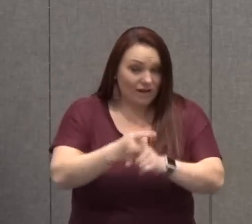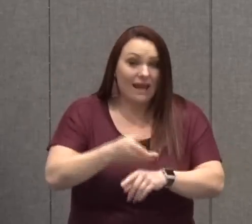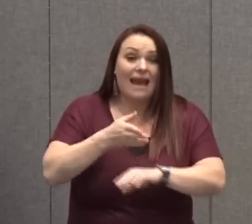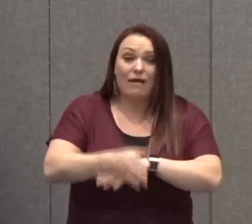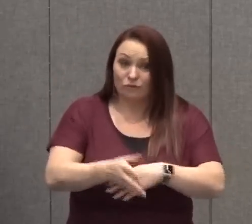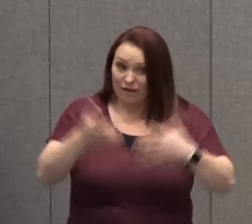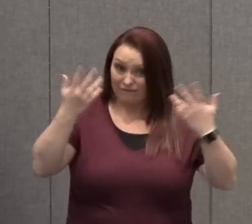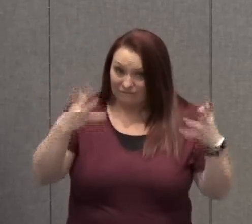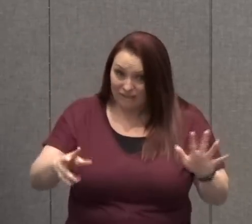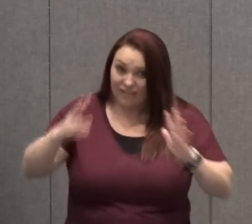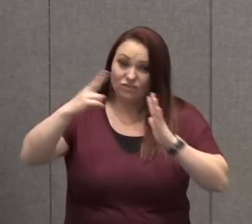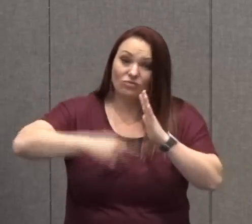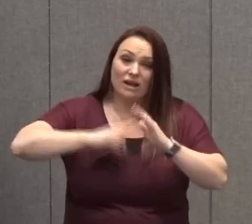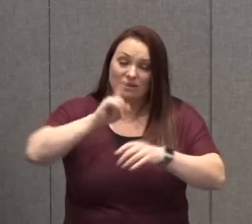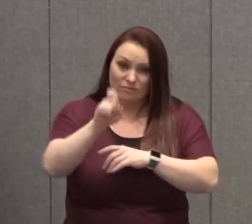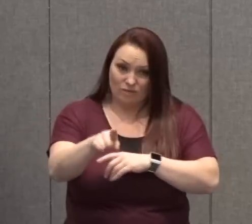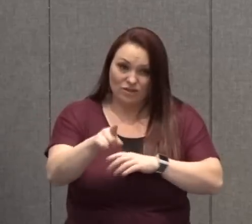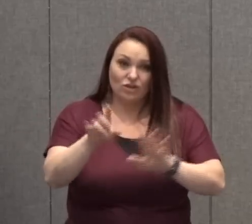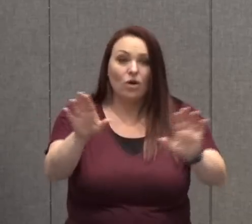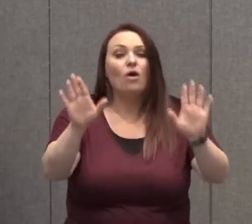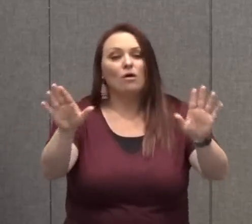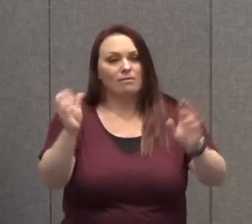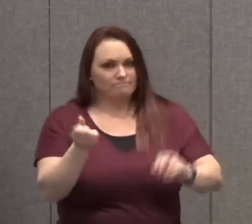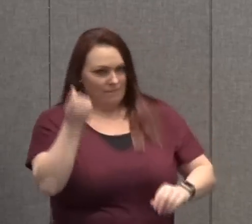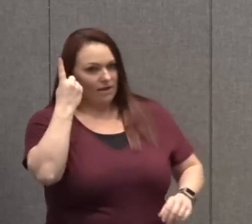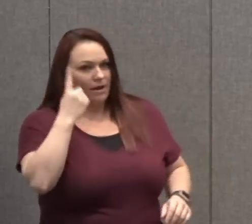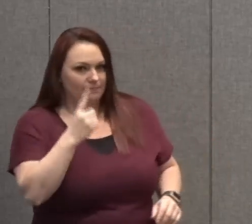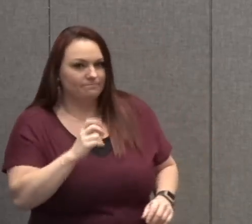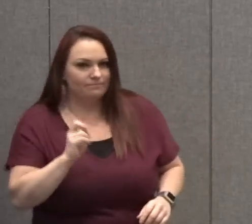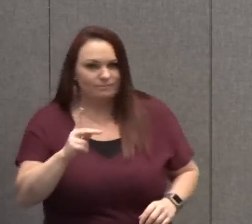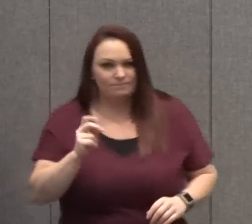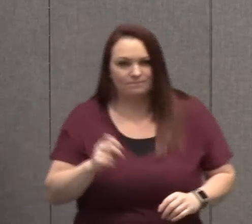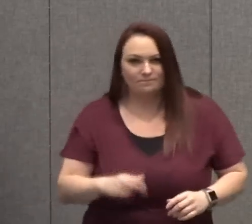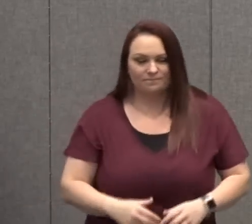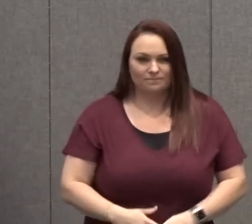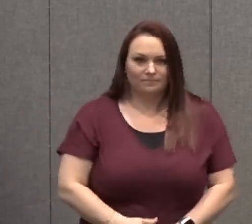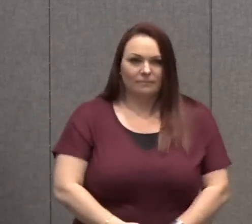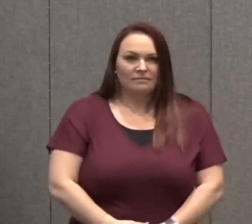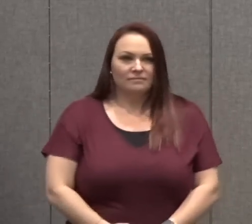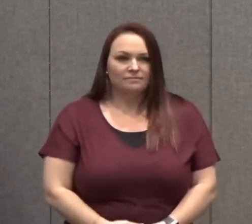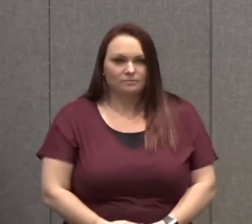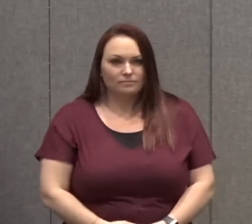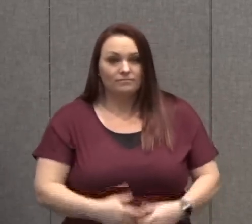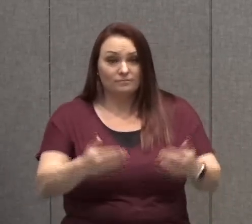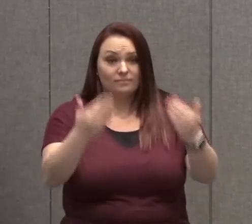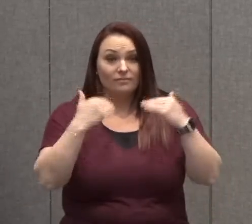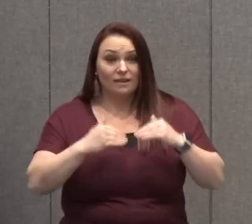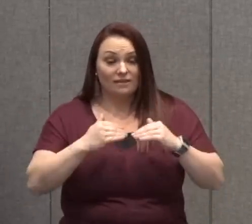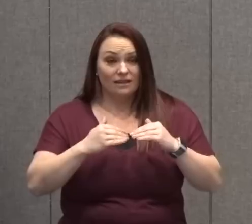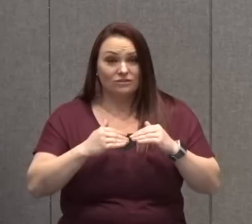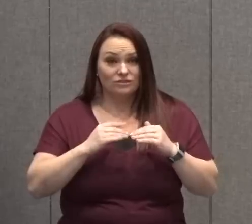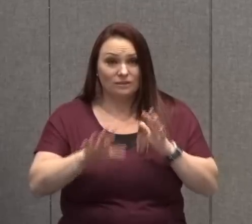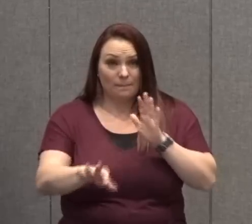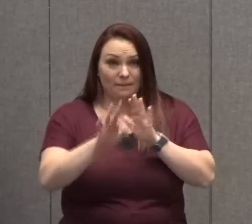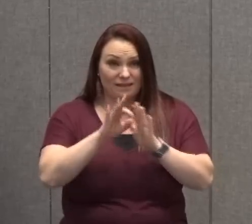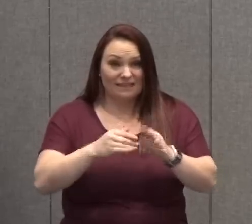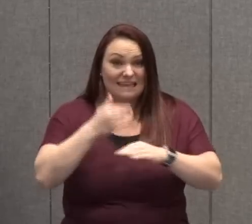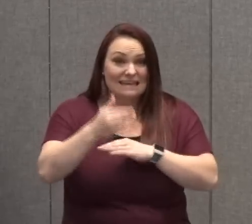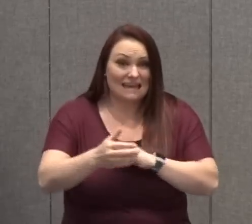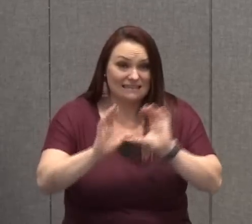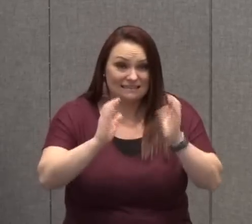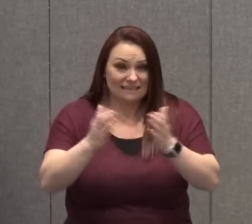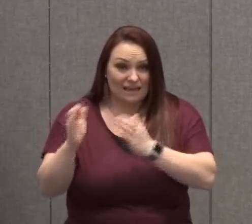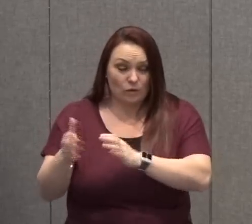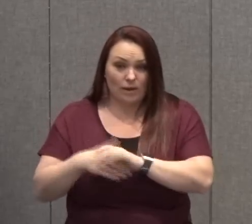I'm done reading the question okay I got it I got it all right Ms. Garcia you got that one so you get to ask the next first or you get to choose the next category